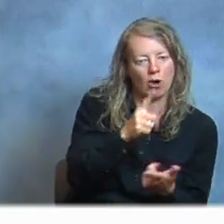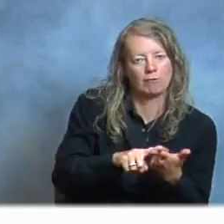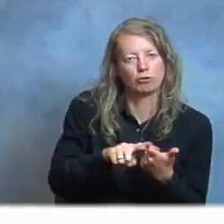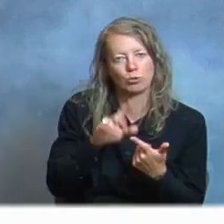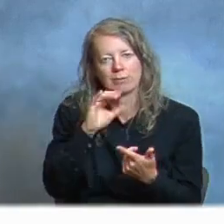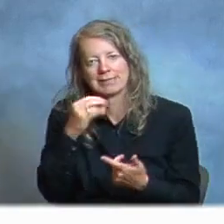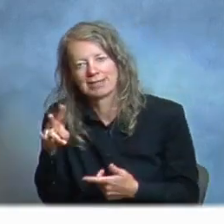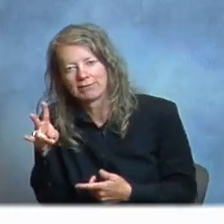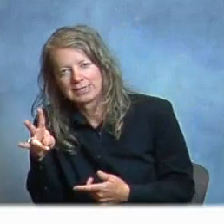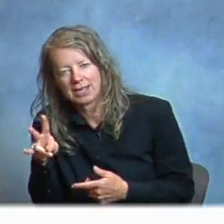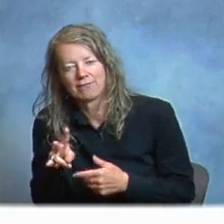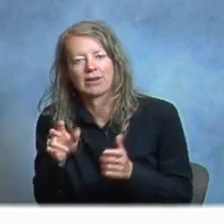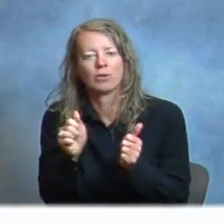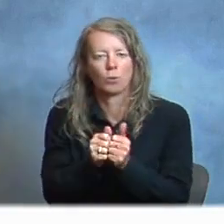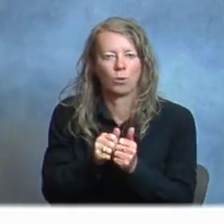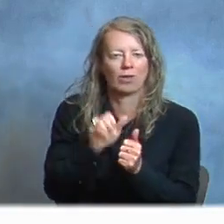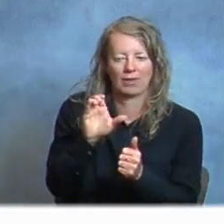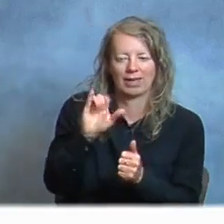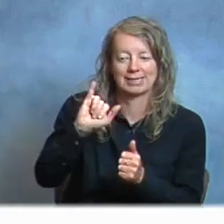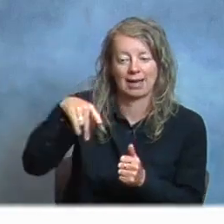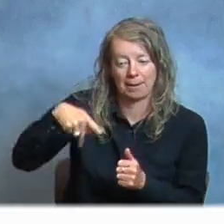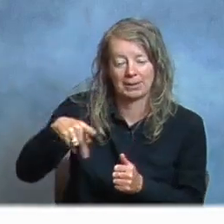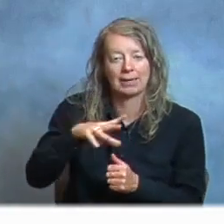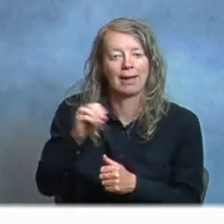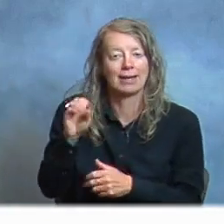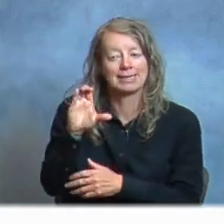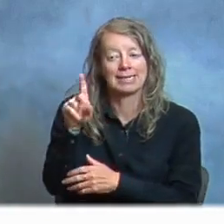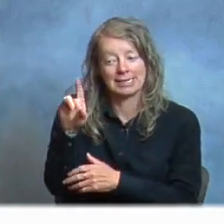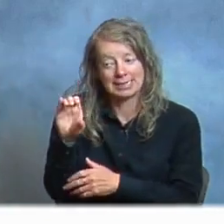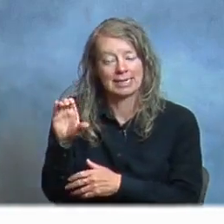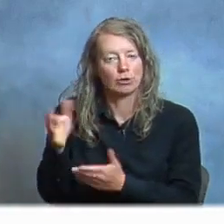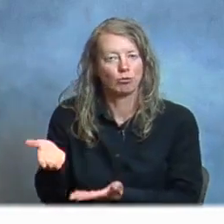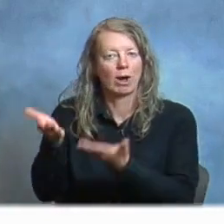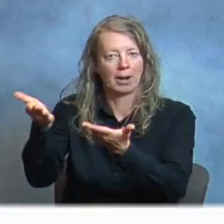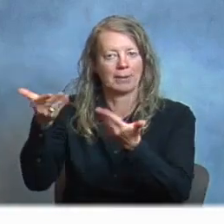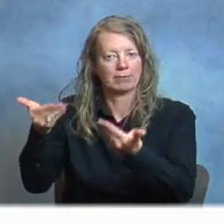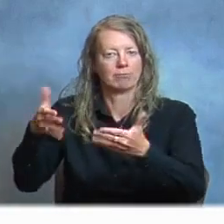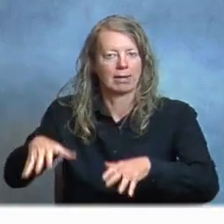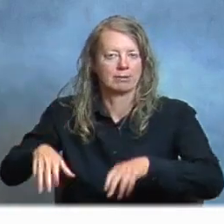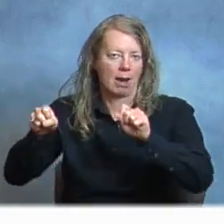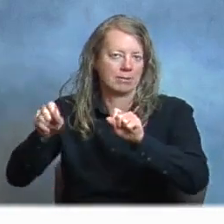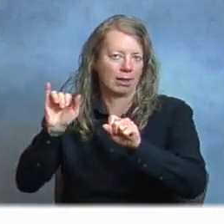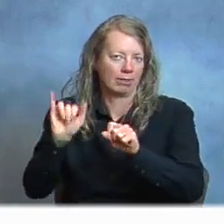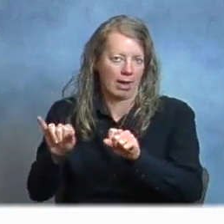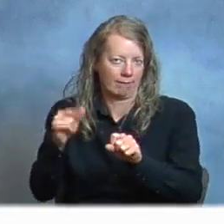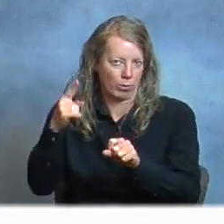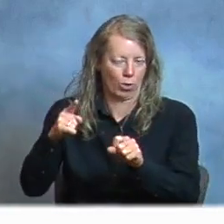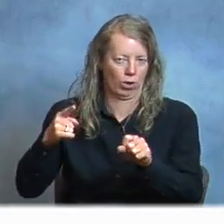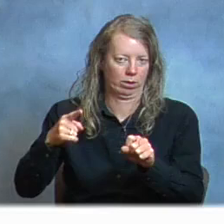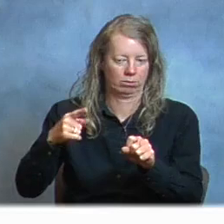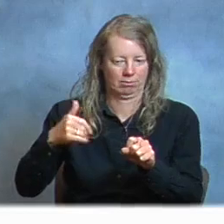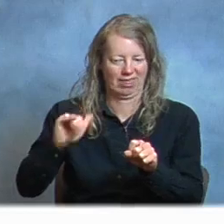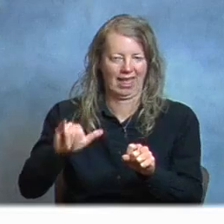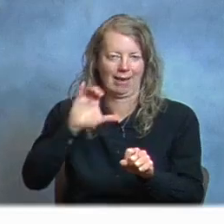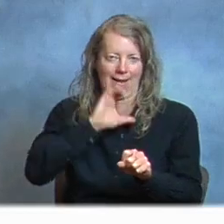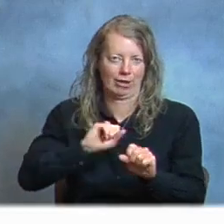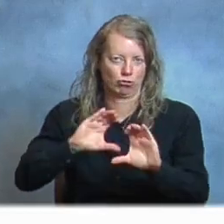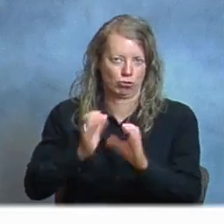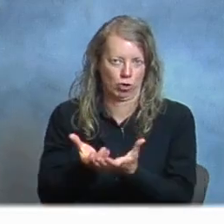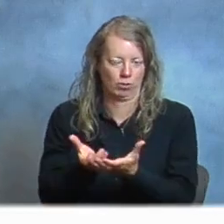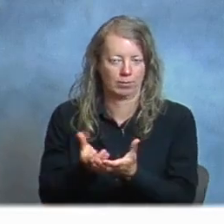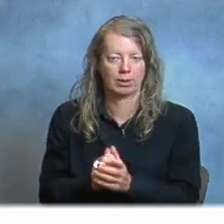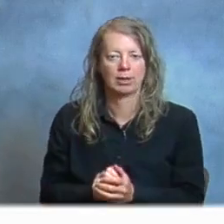and CDC recommendations and adoption of that recommendation. And so I'd like to note that when I was looking